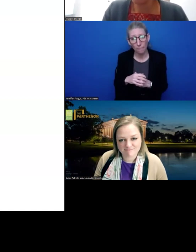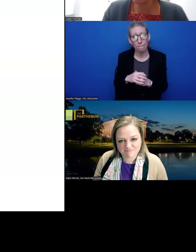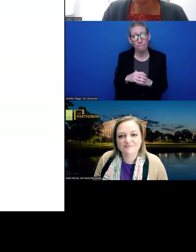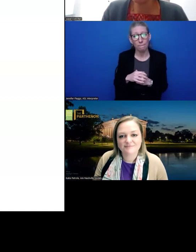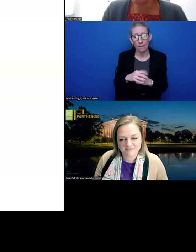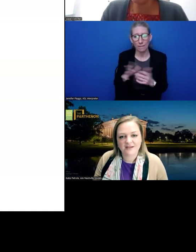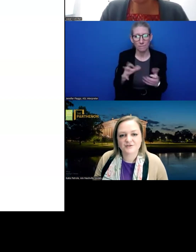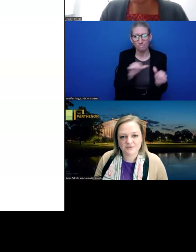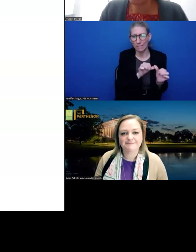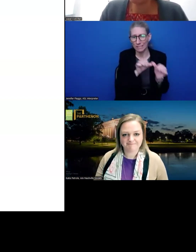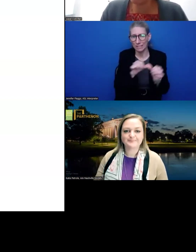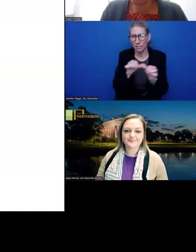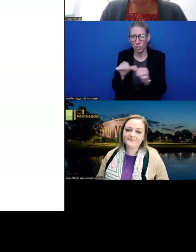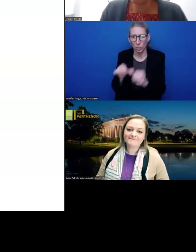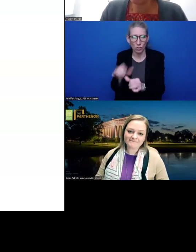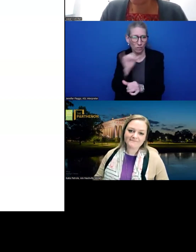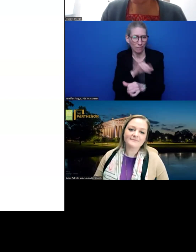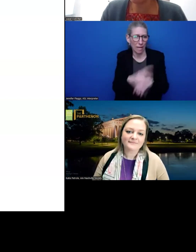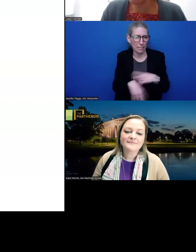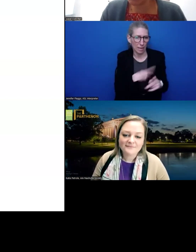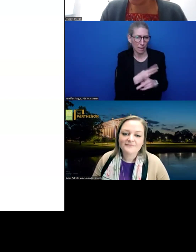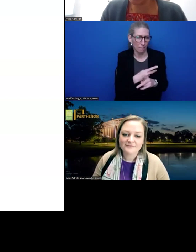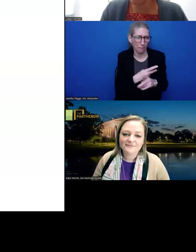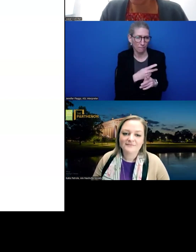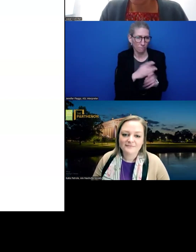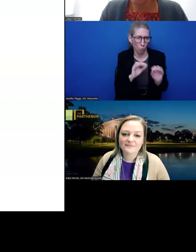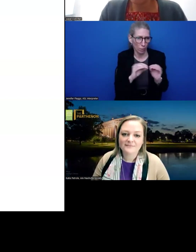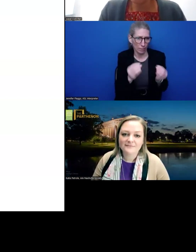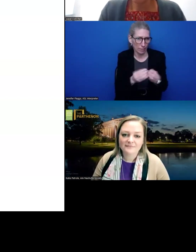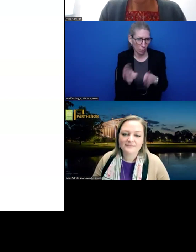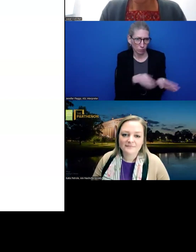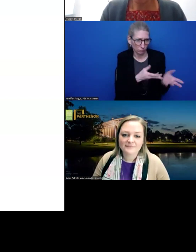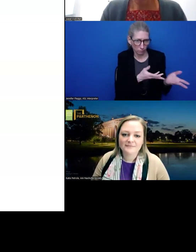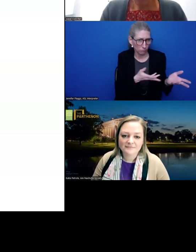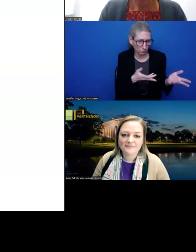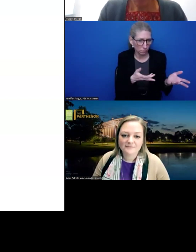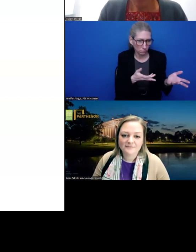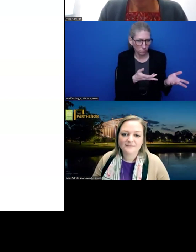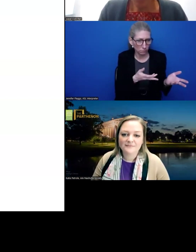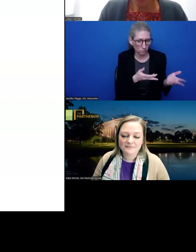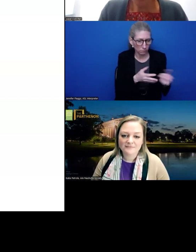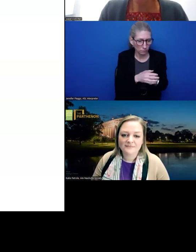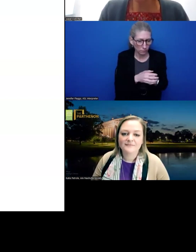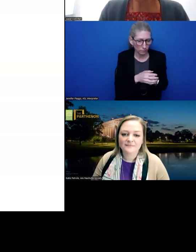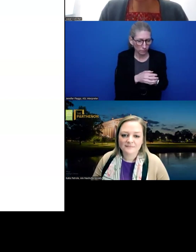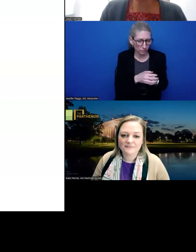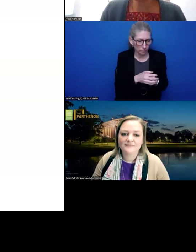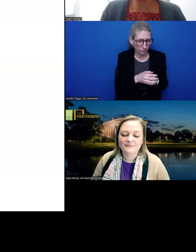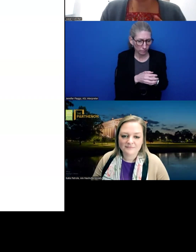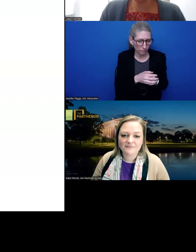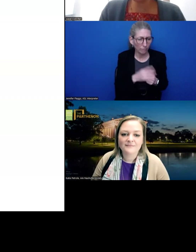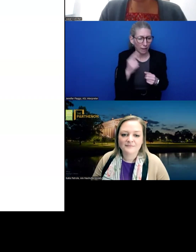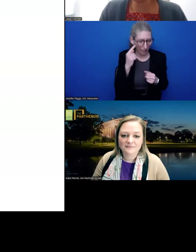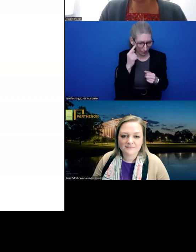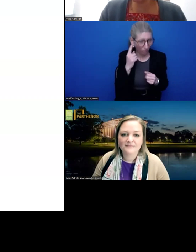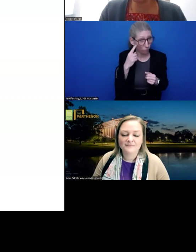continuity. It's a continuity of this type of organizations, and I think that this is